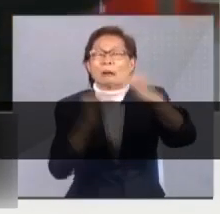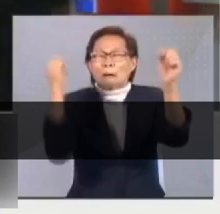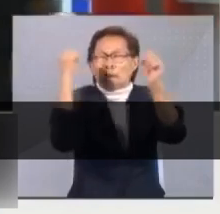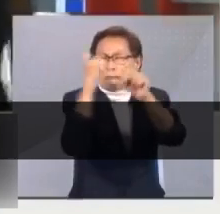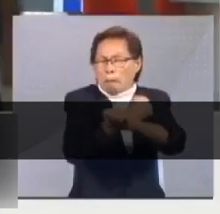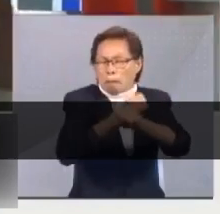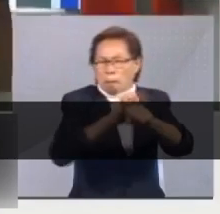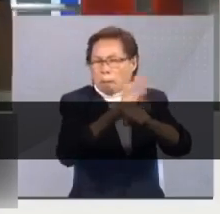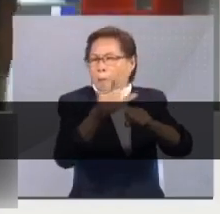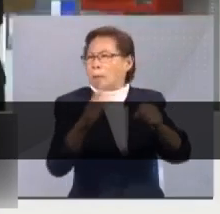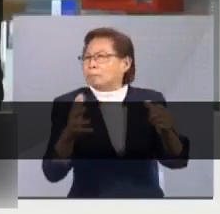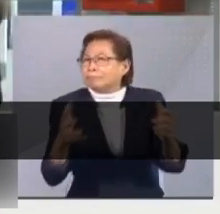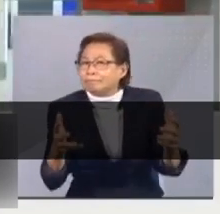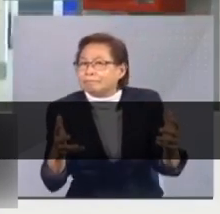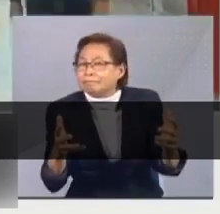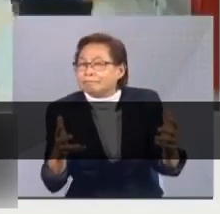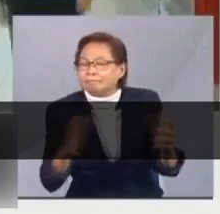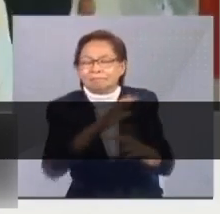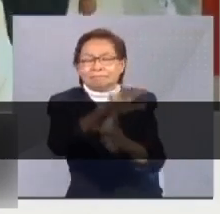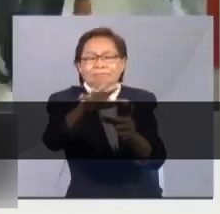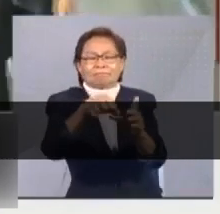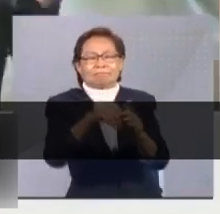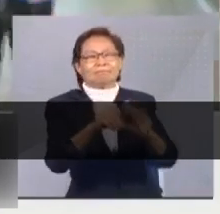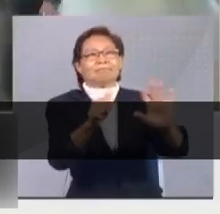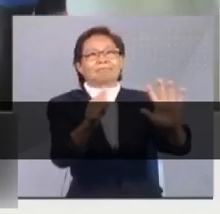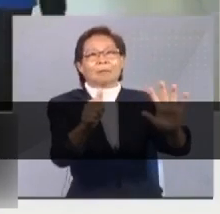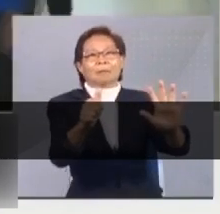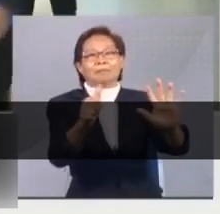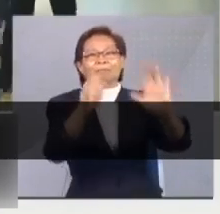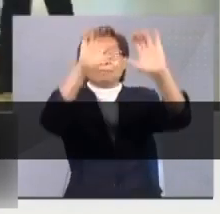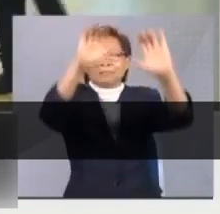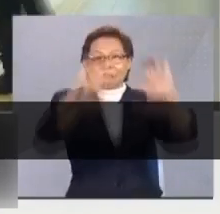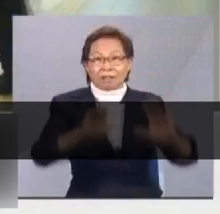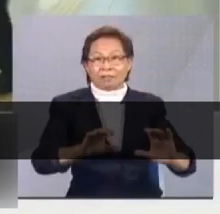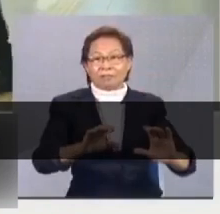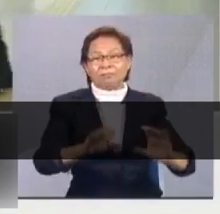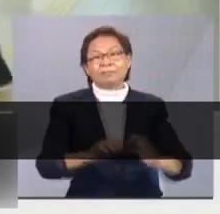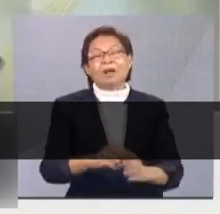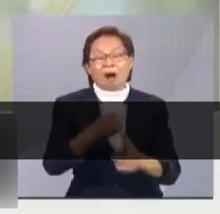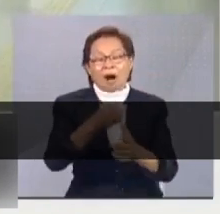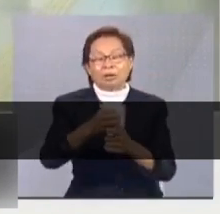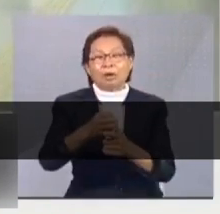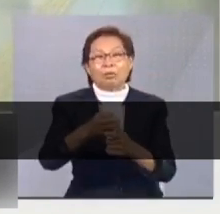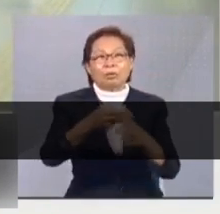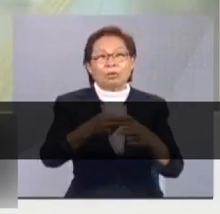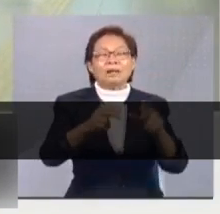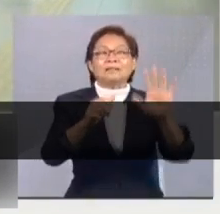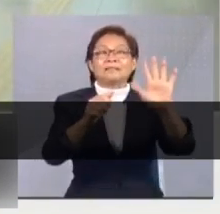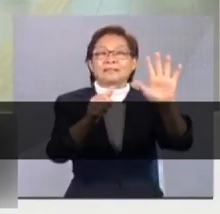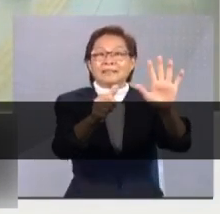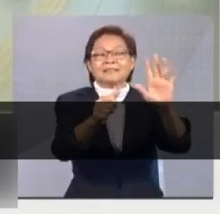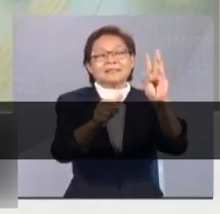cabaran COVID-19 merangkumi 6 pendekatan atau dikenali sebagai